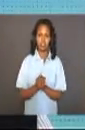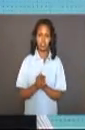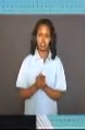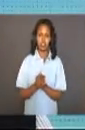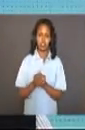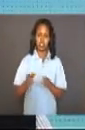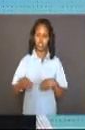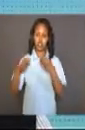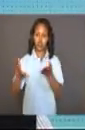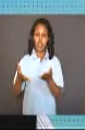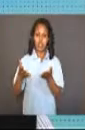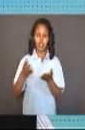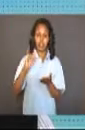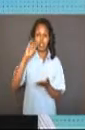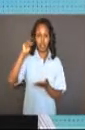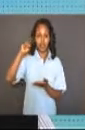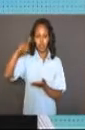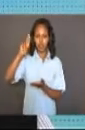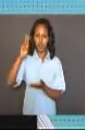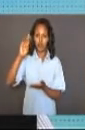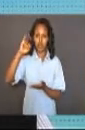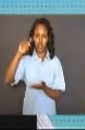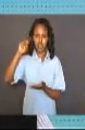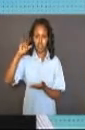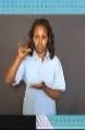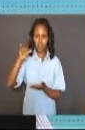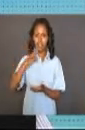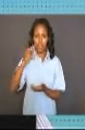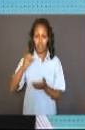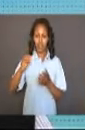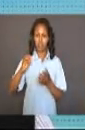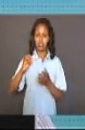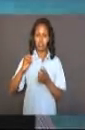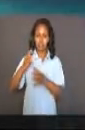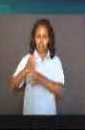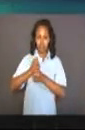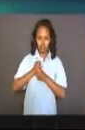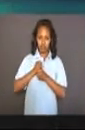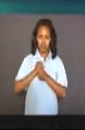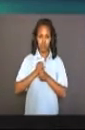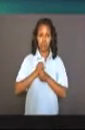donor impurities and acceptor impurities.